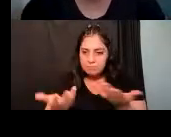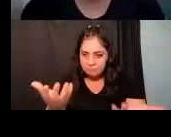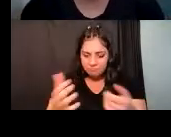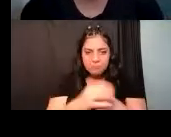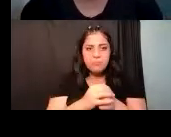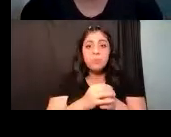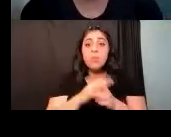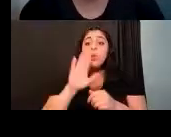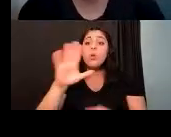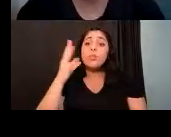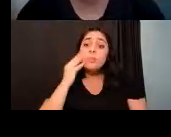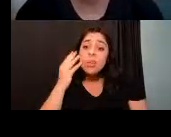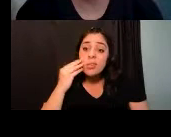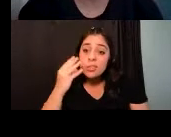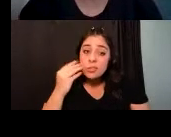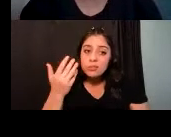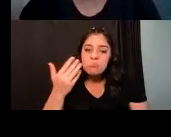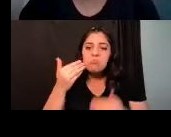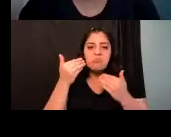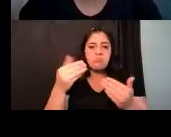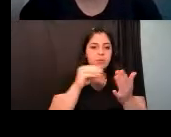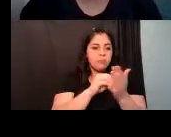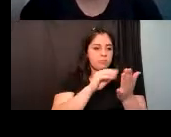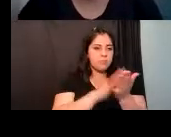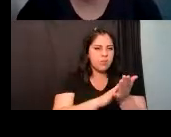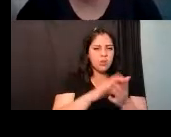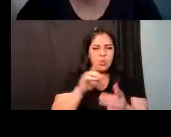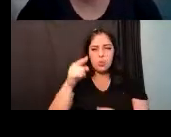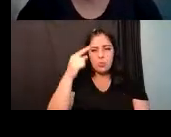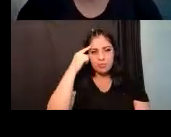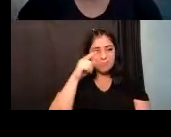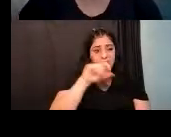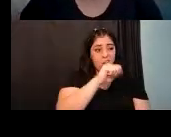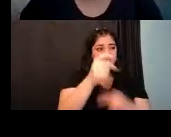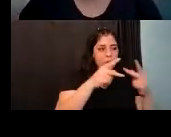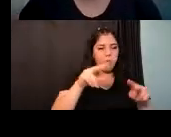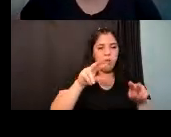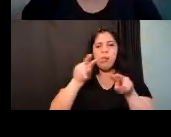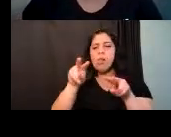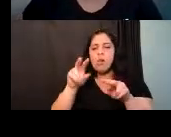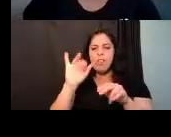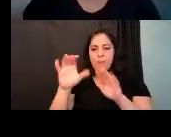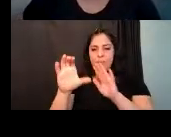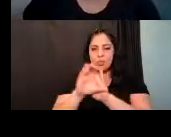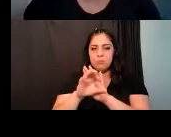think others see when they're looking at this image? Free write whatever comes to mind.